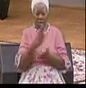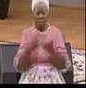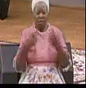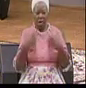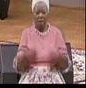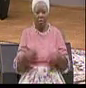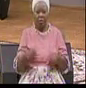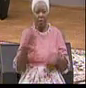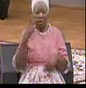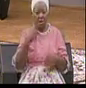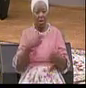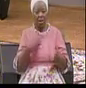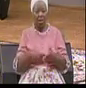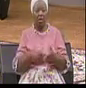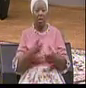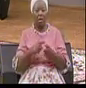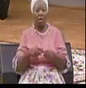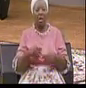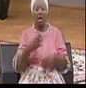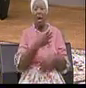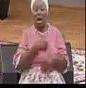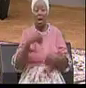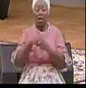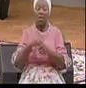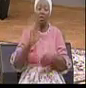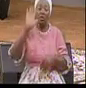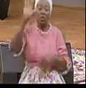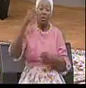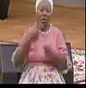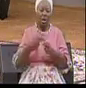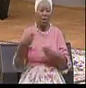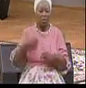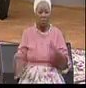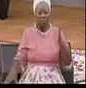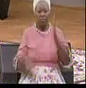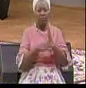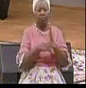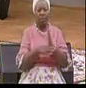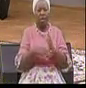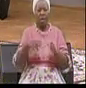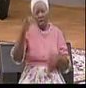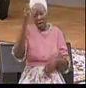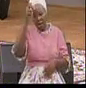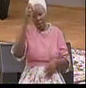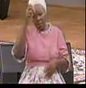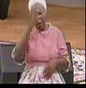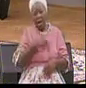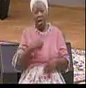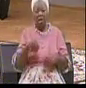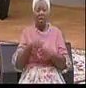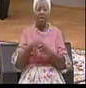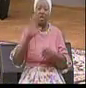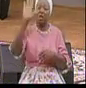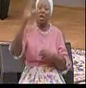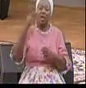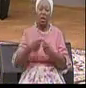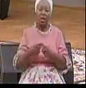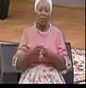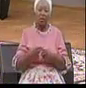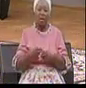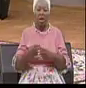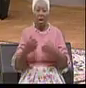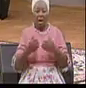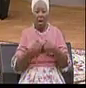Look at this. It says, and in thy name I've cast out devils, and in thy name